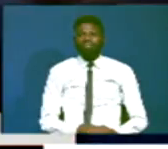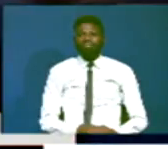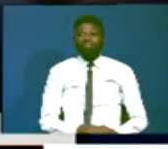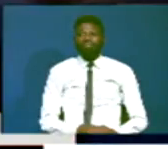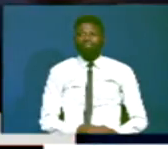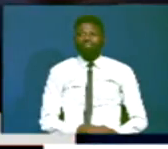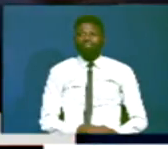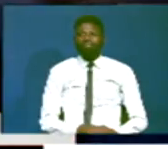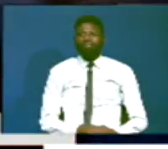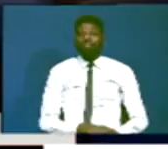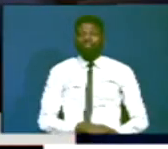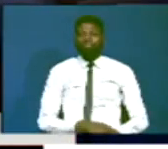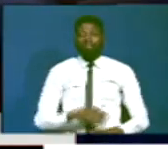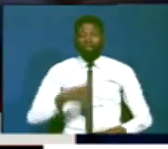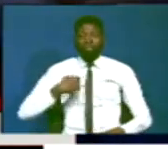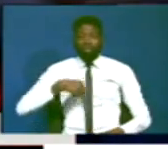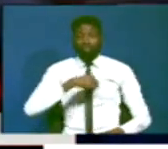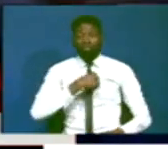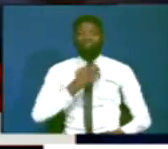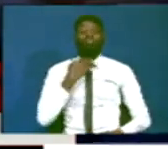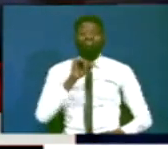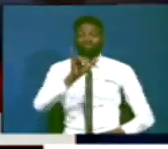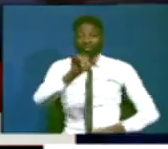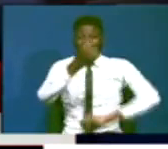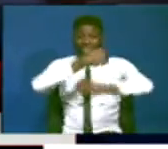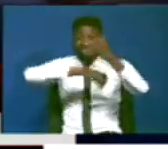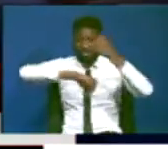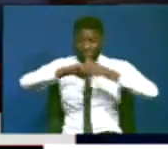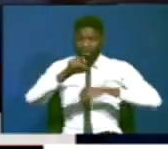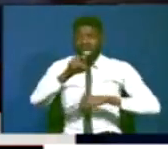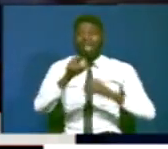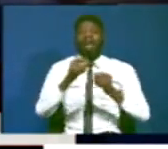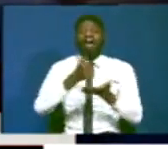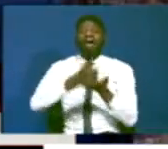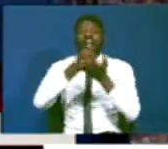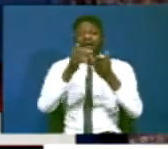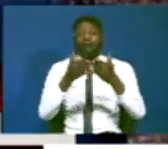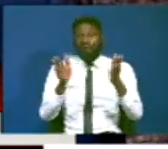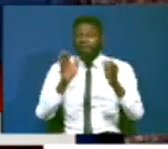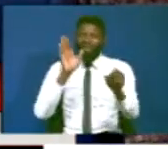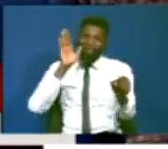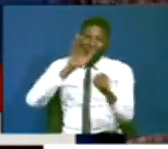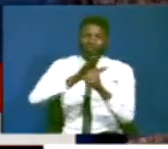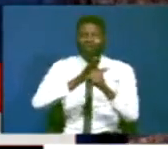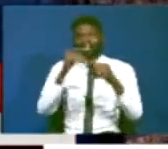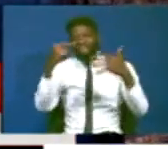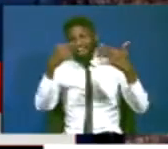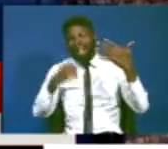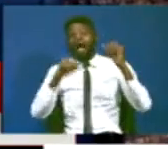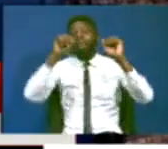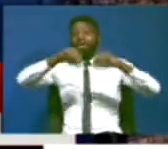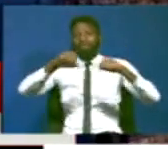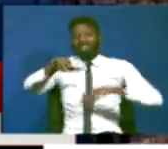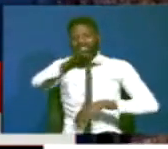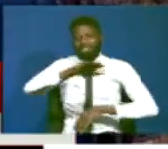Road. We want that one to be done. But that will unlock a lot of potential in the Lake region. Playing a role, helping